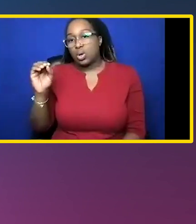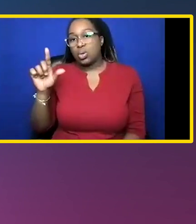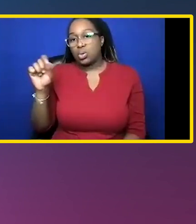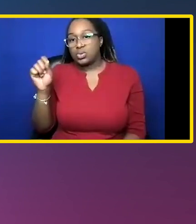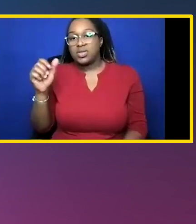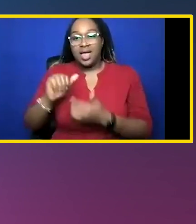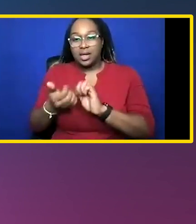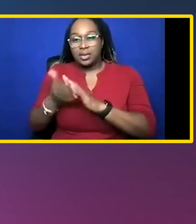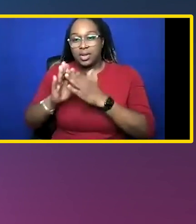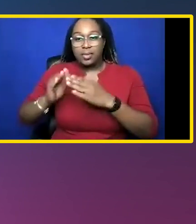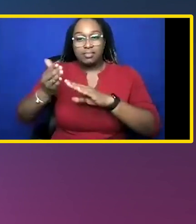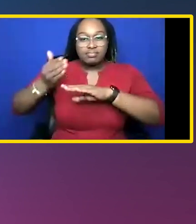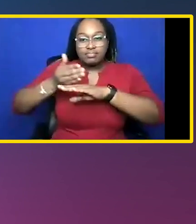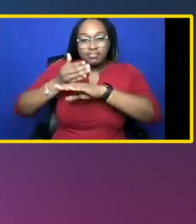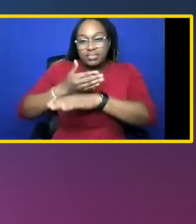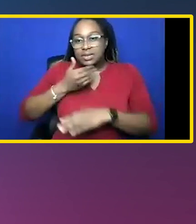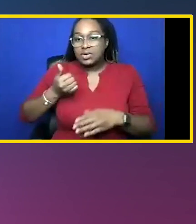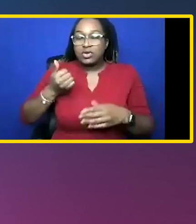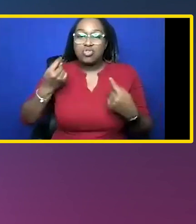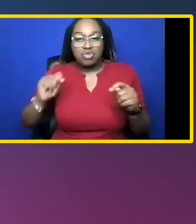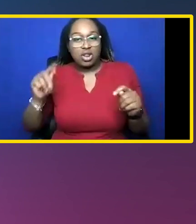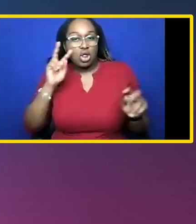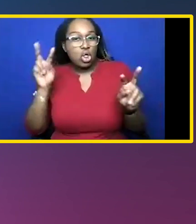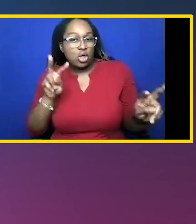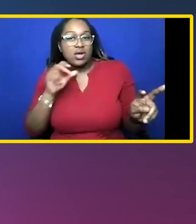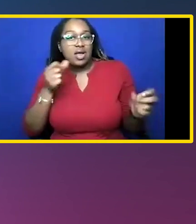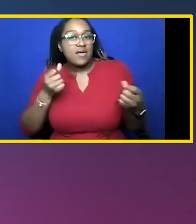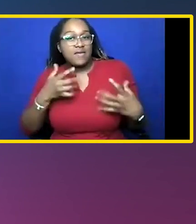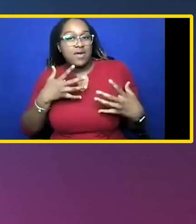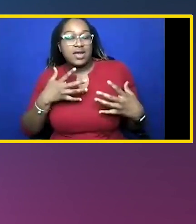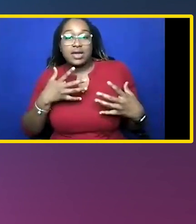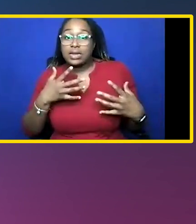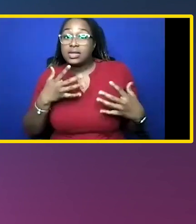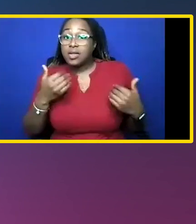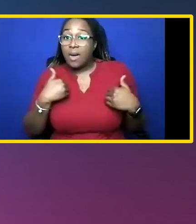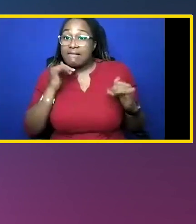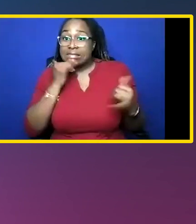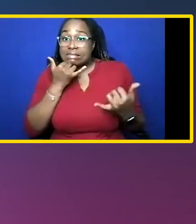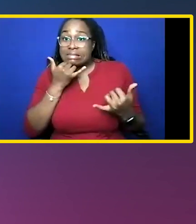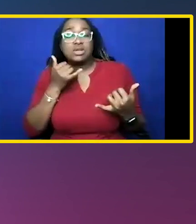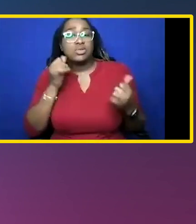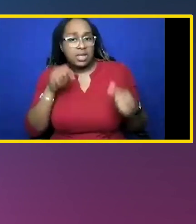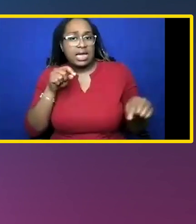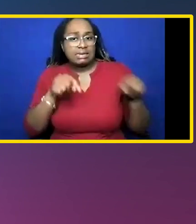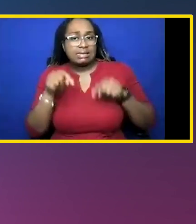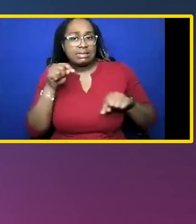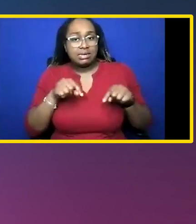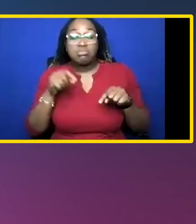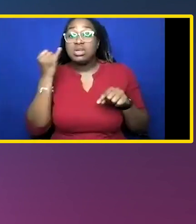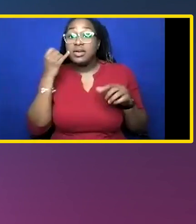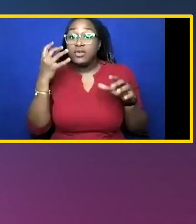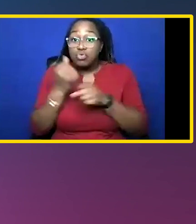get better at this? And I try to look at the ones that aren't afraid to give retractions when you messed up. Like if you got something